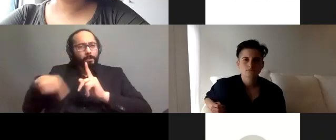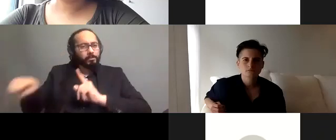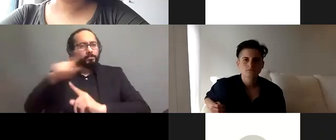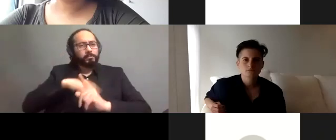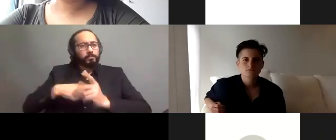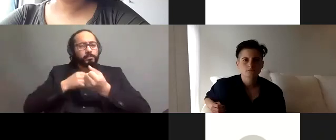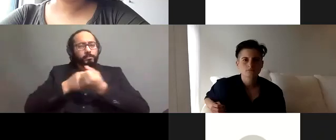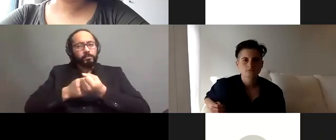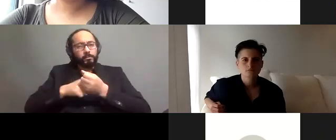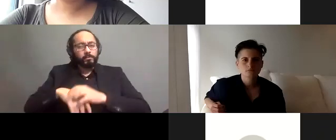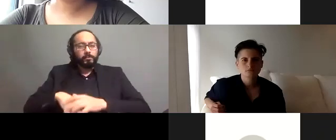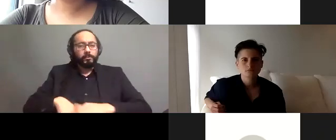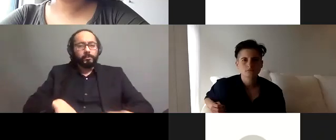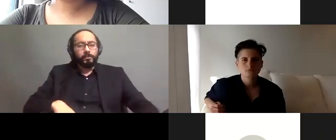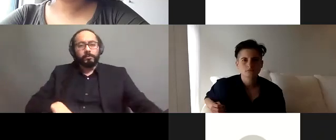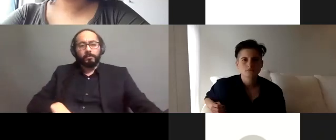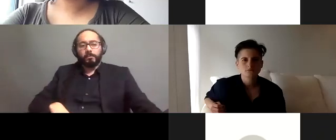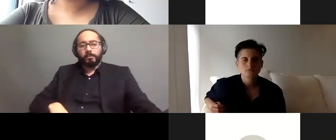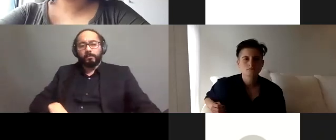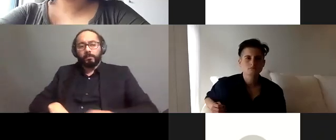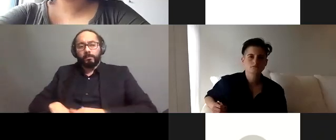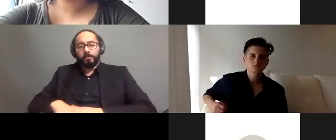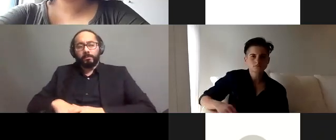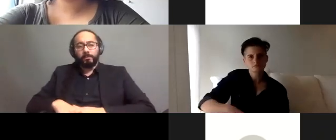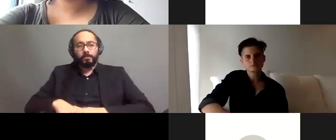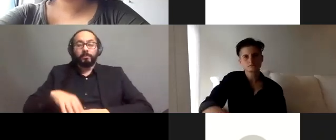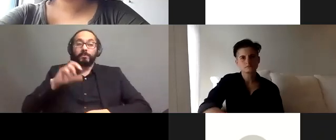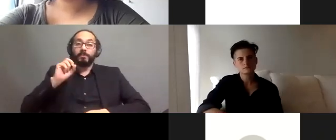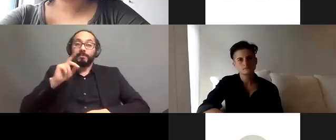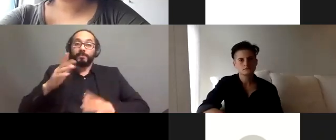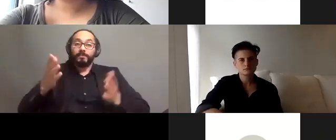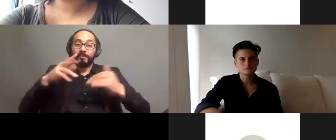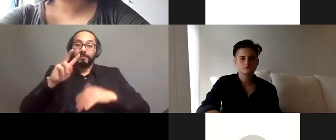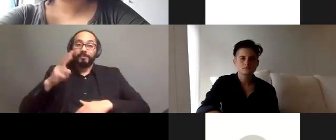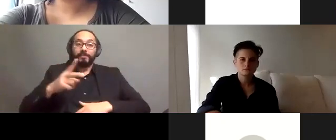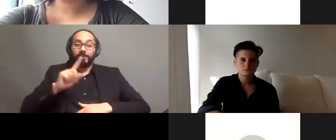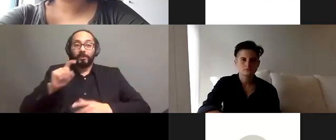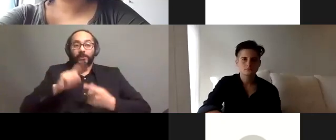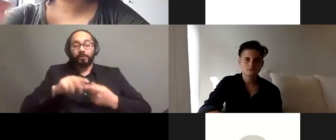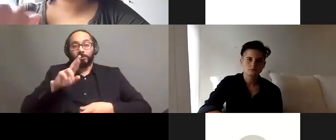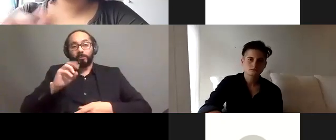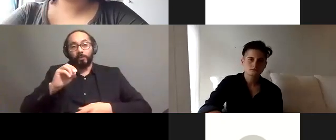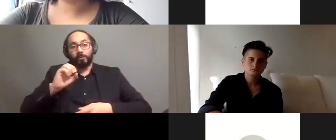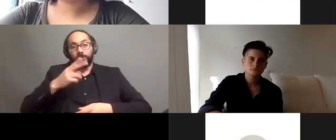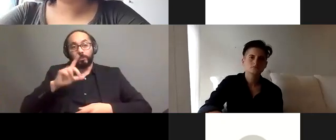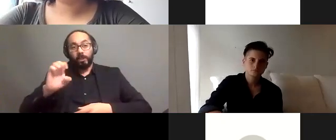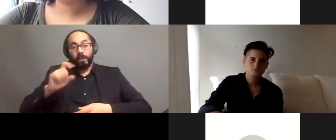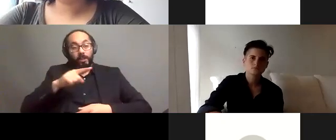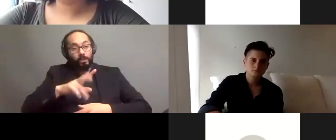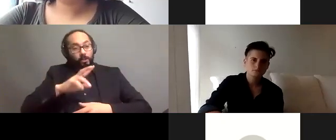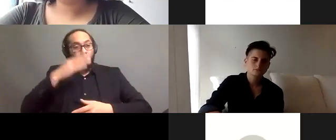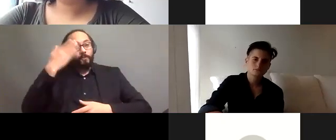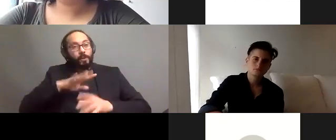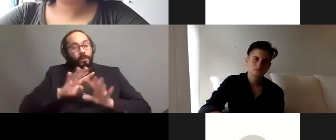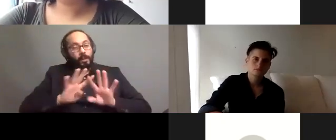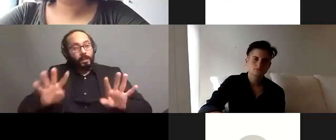you. Same question to Rochelle. As a frontline activist and a part of Black Lives Matter, and looking